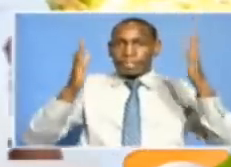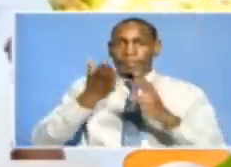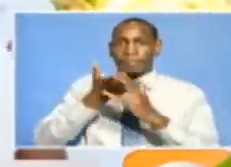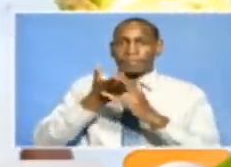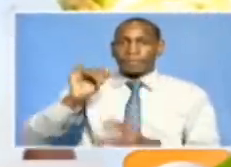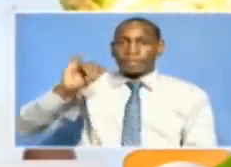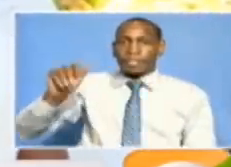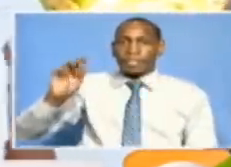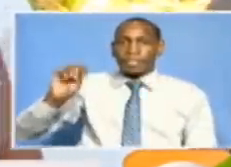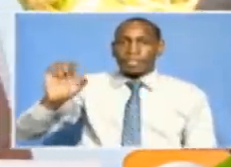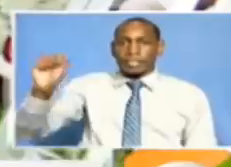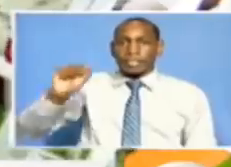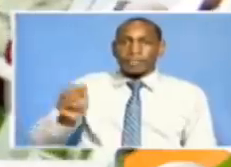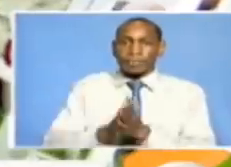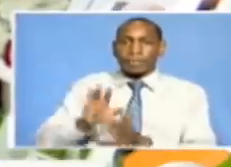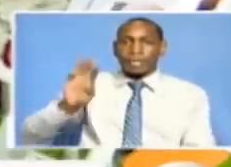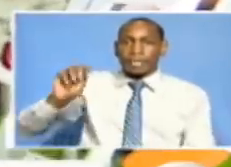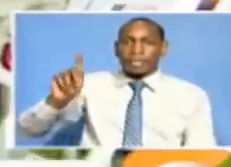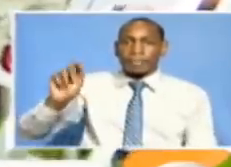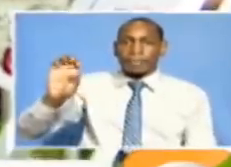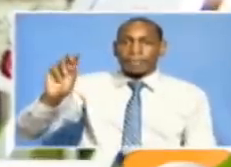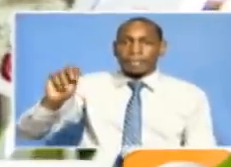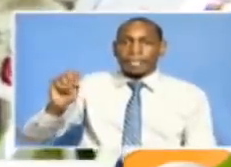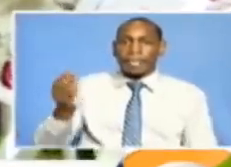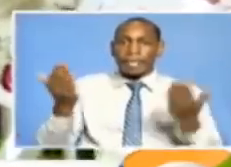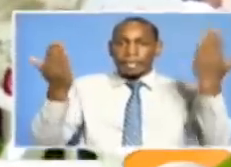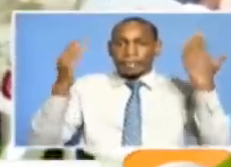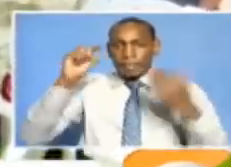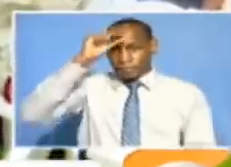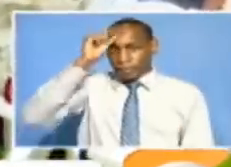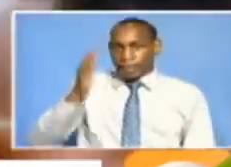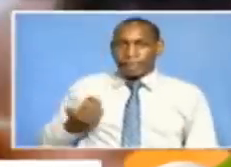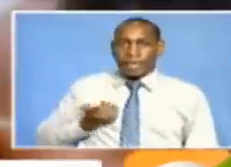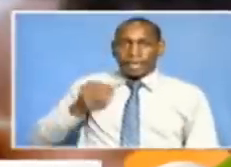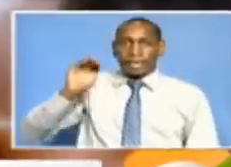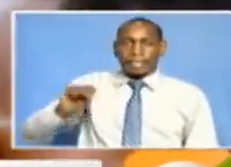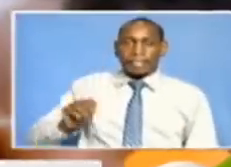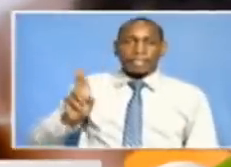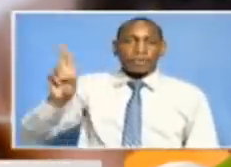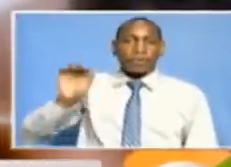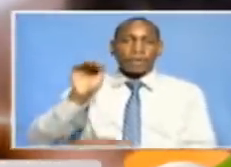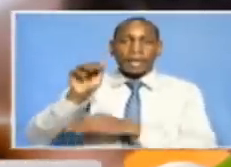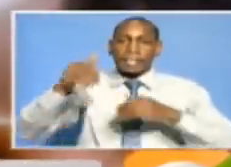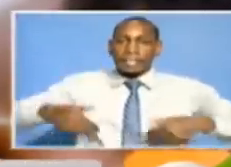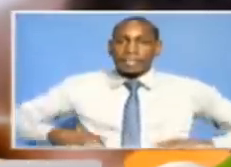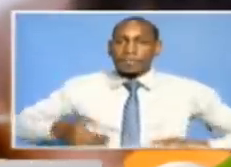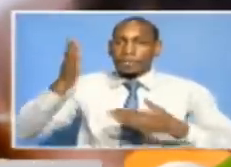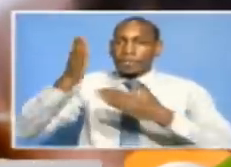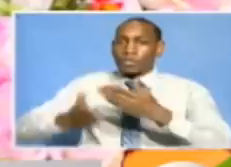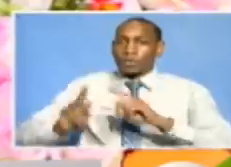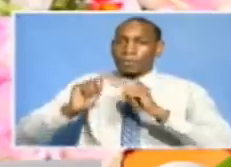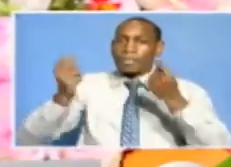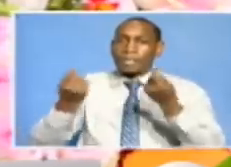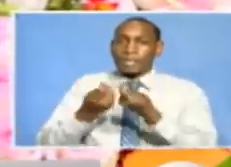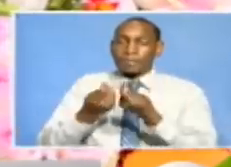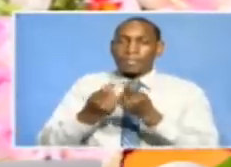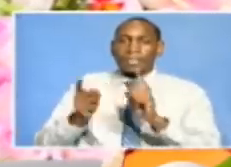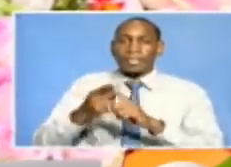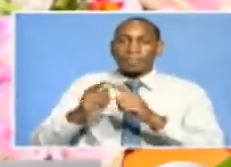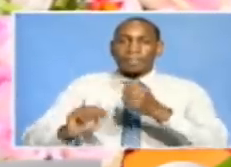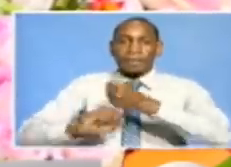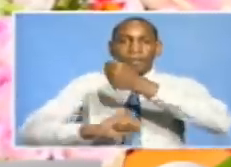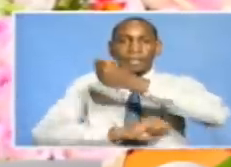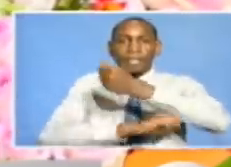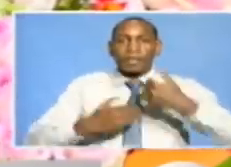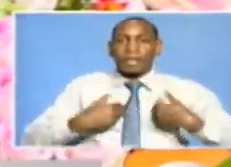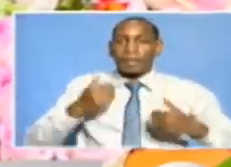and Makena Kiraitu, who is Meru Governor Kiraitu Murungi's daughter. Kenyatta urging the youth to shun tribalism and be the foundation on